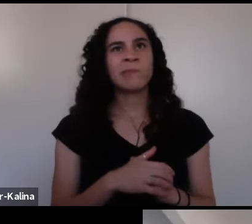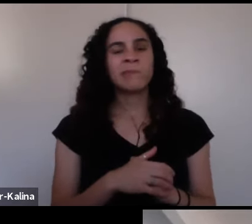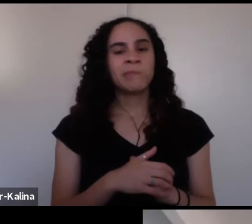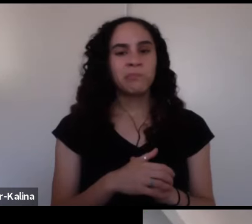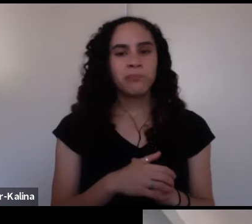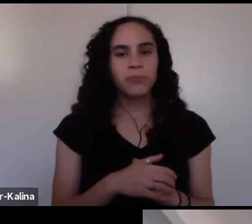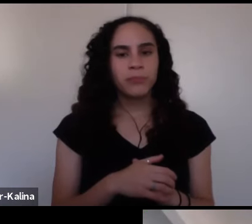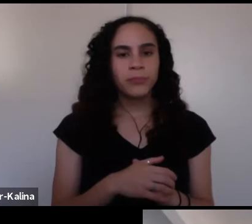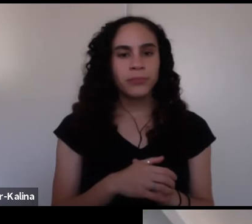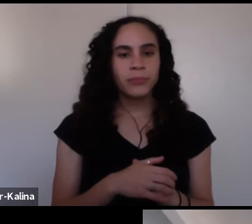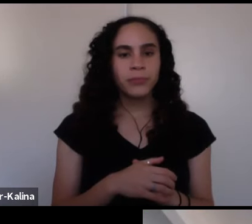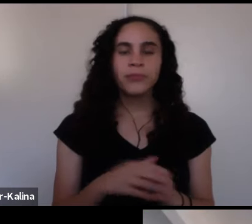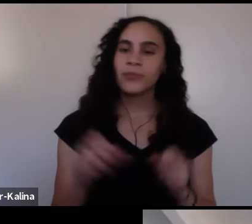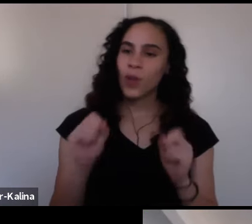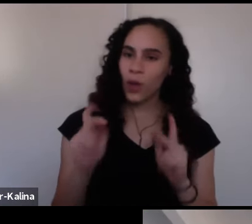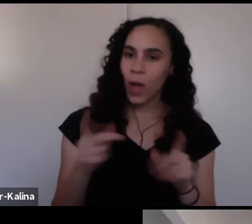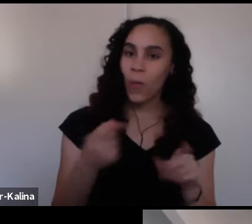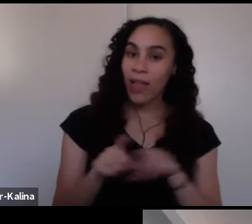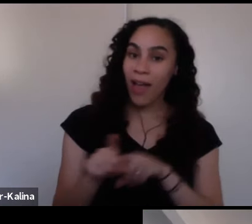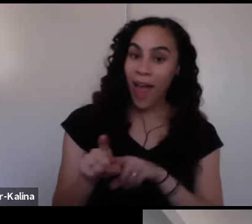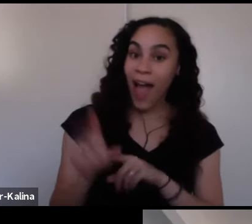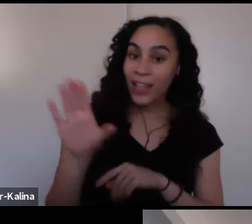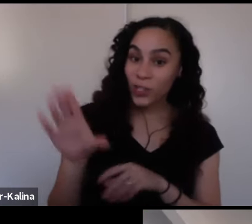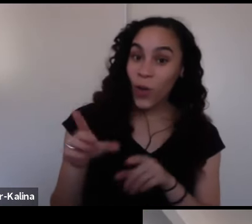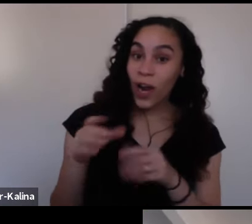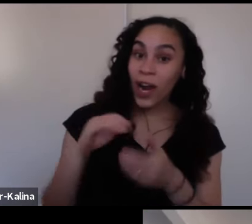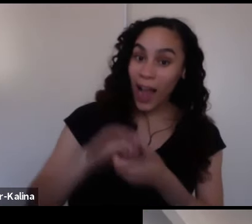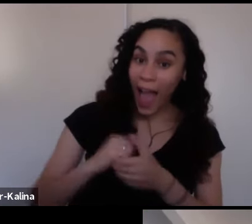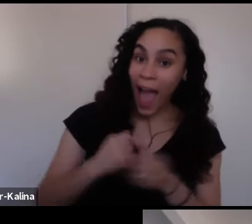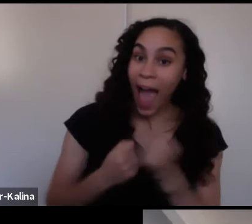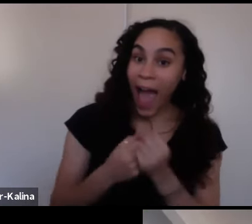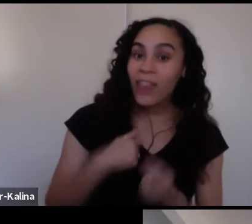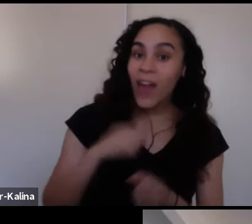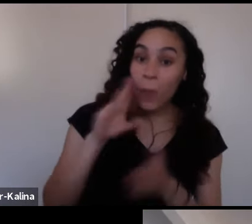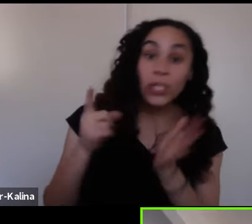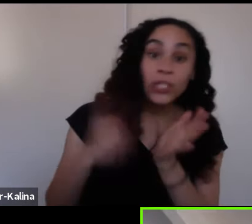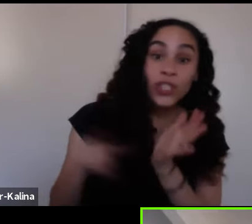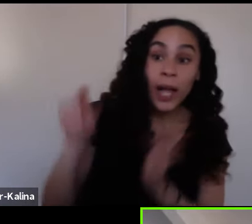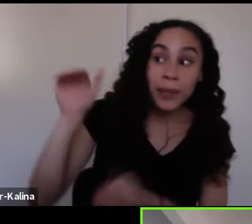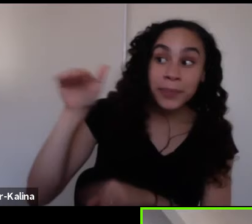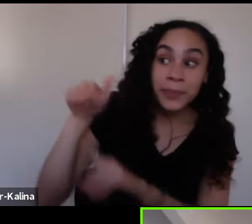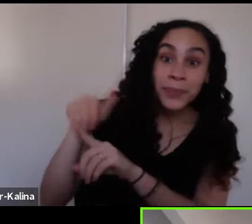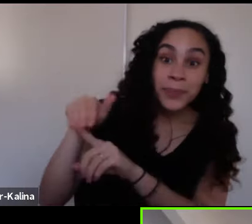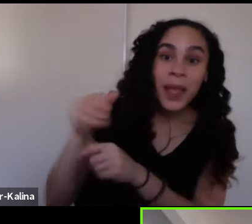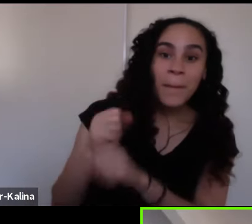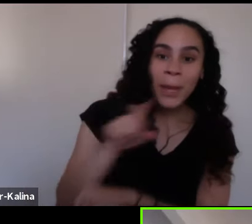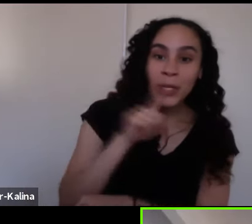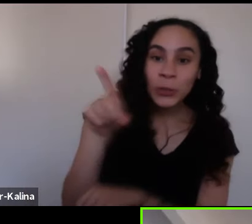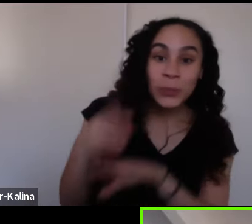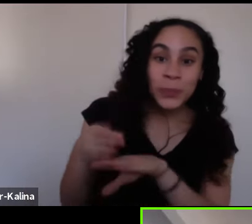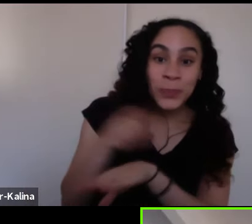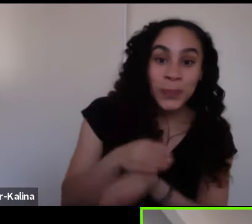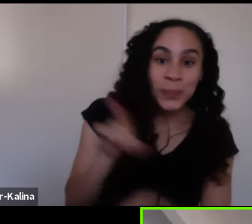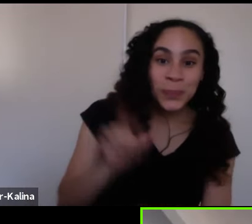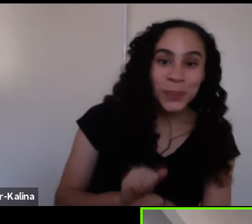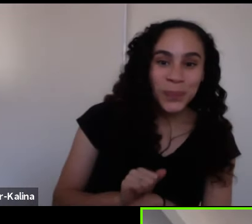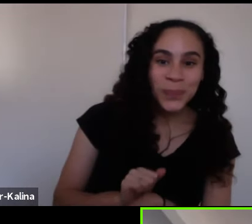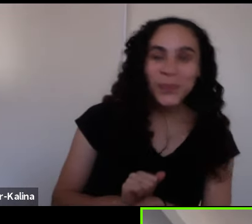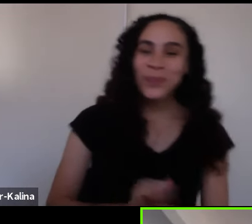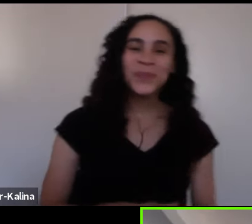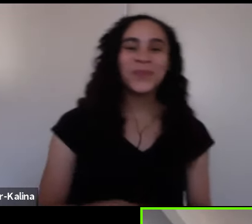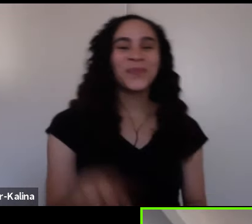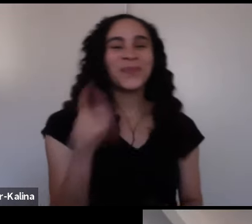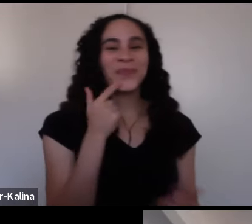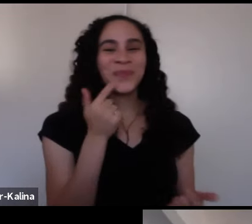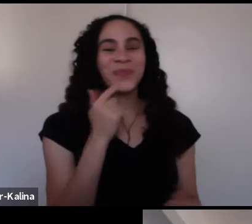Okay. Well, as your ally, I'm going to check in on you and make you do better. All right. When this COVID stuff's